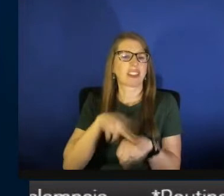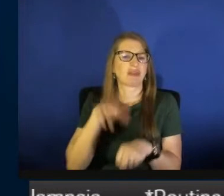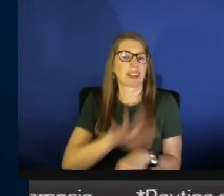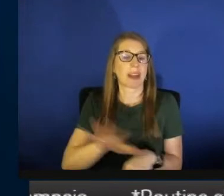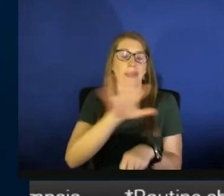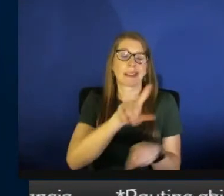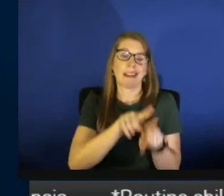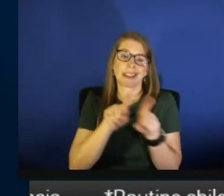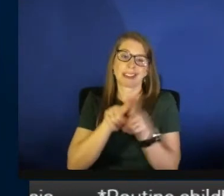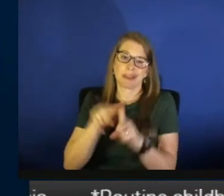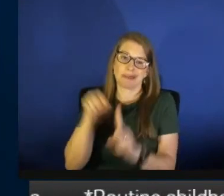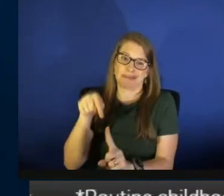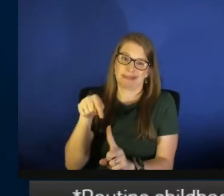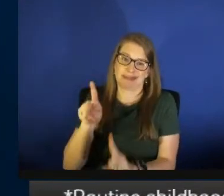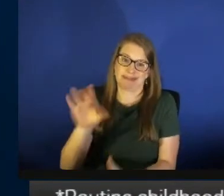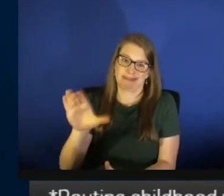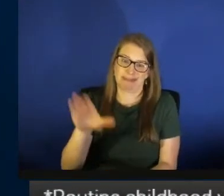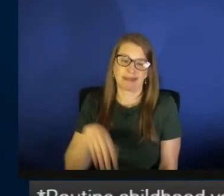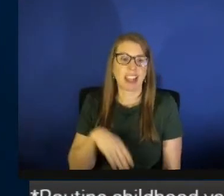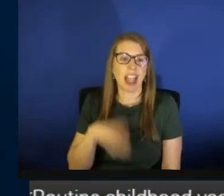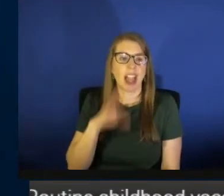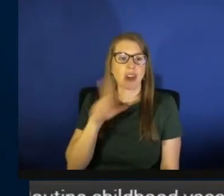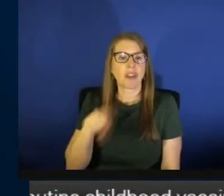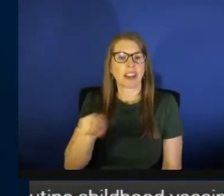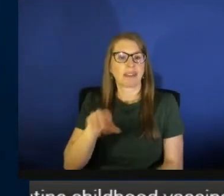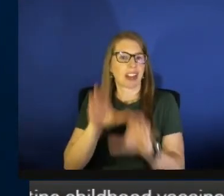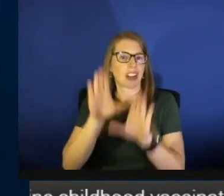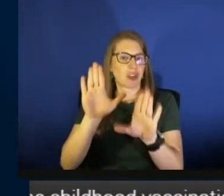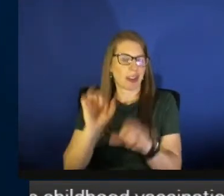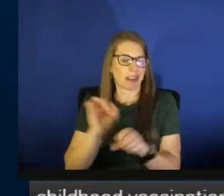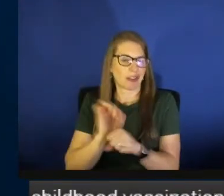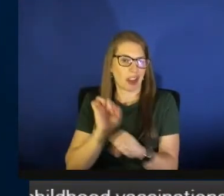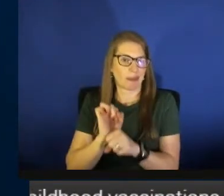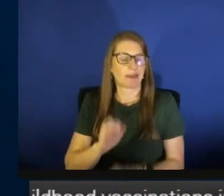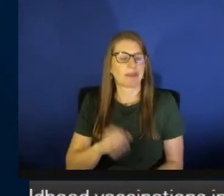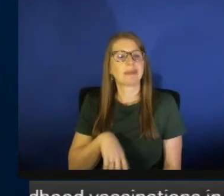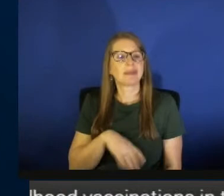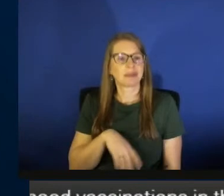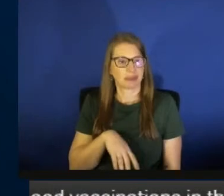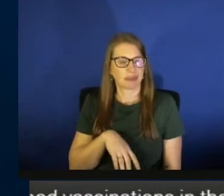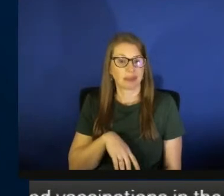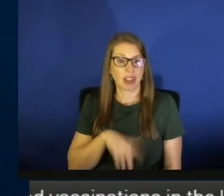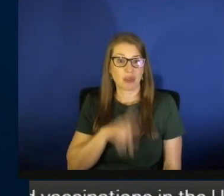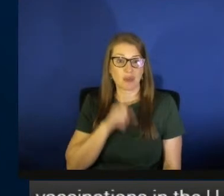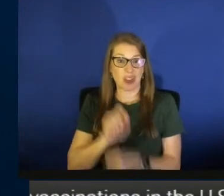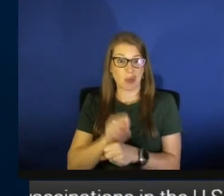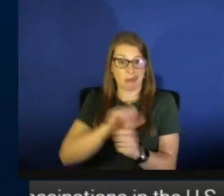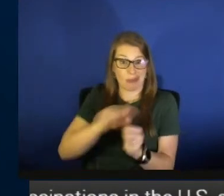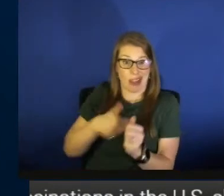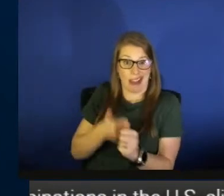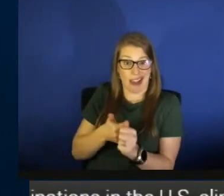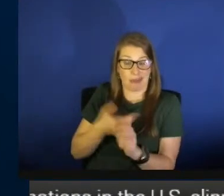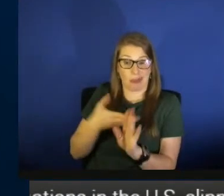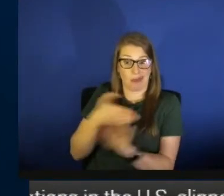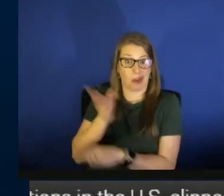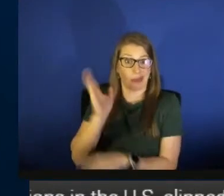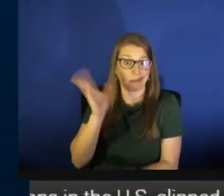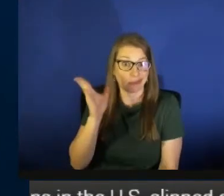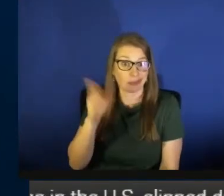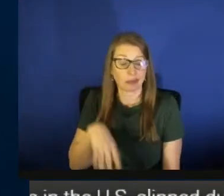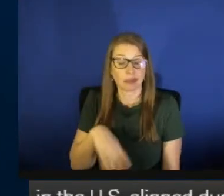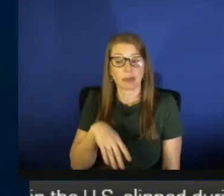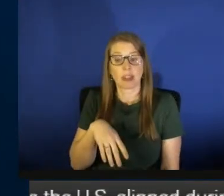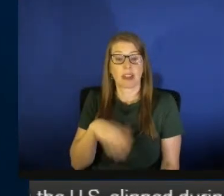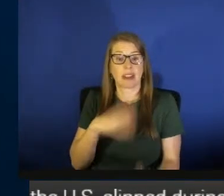because I know the great job that they've done and the effort that they have put into really just presenting the facts for one reason, and that's to keep